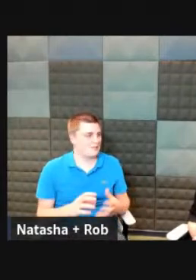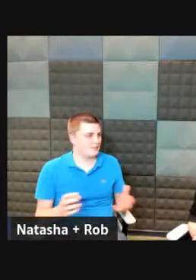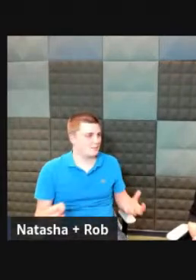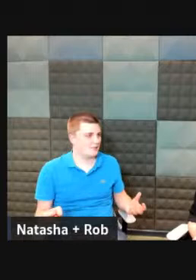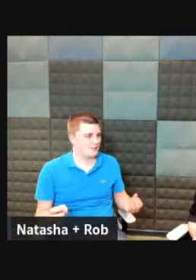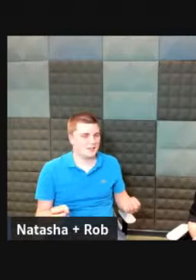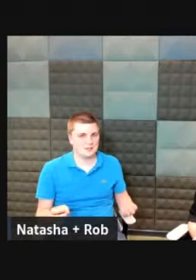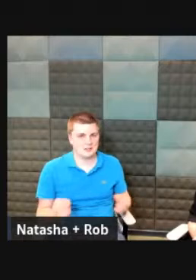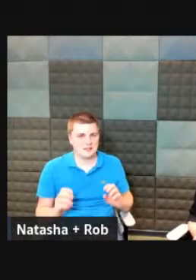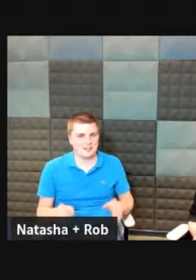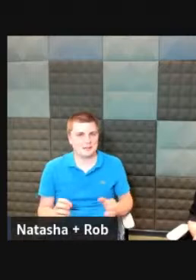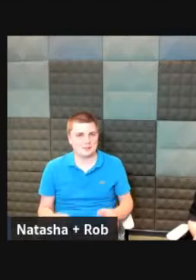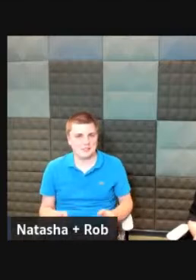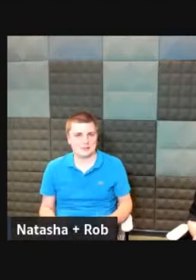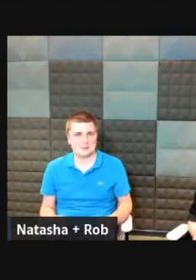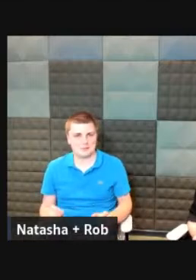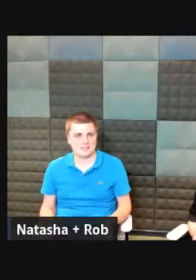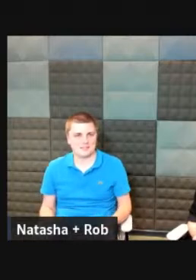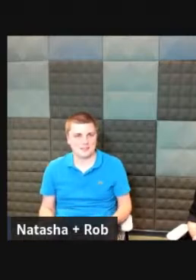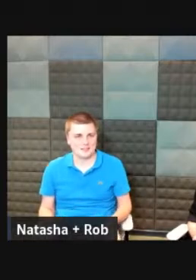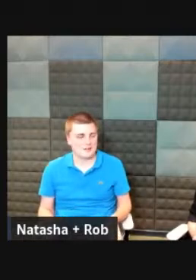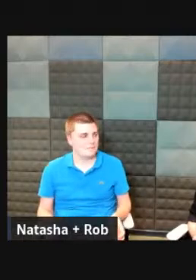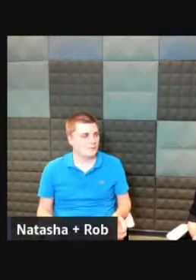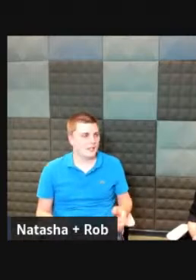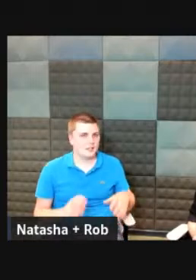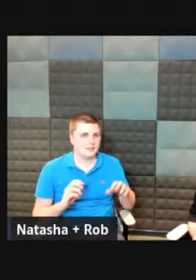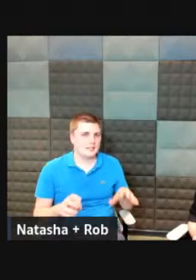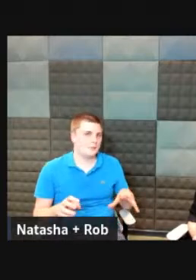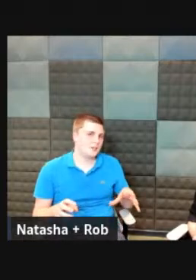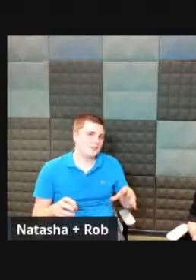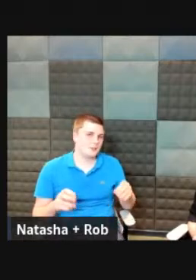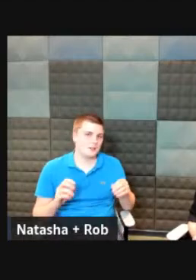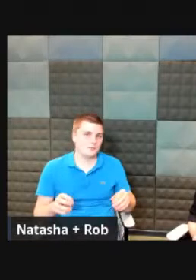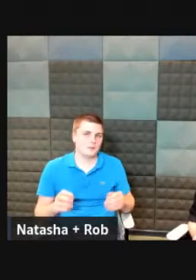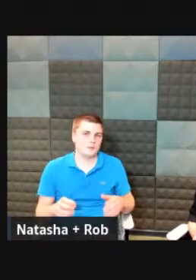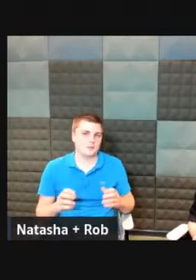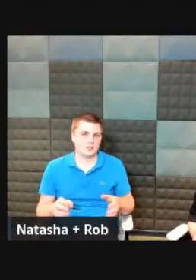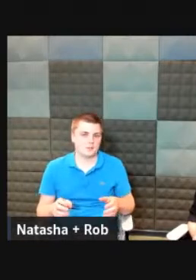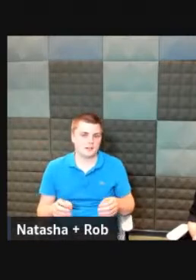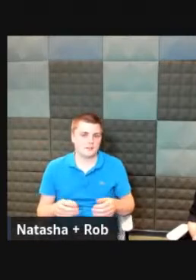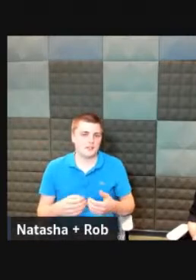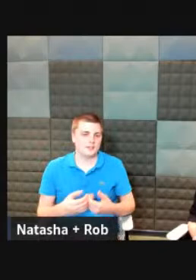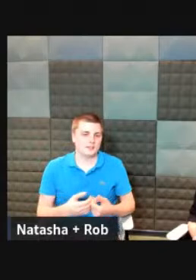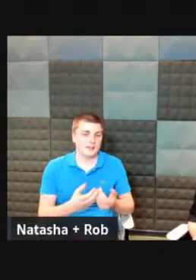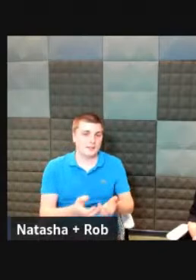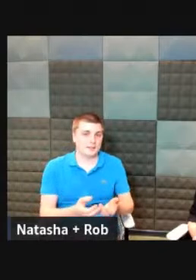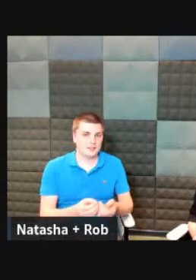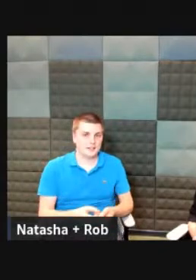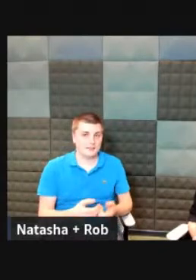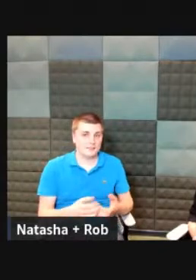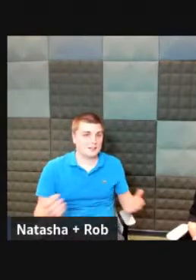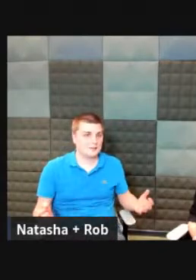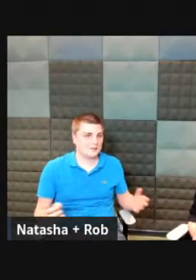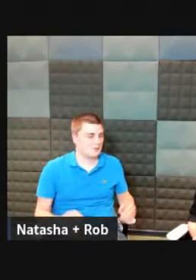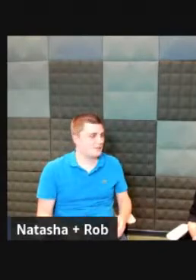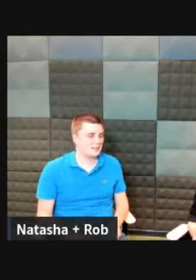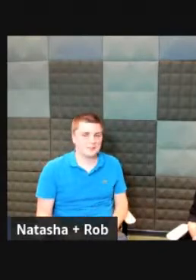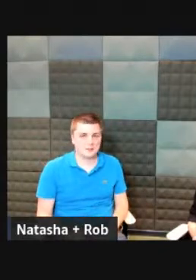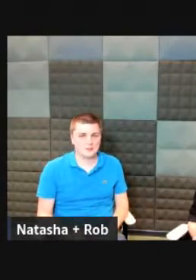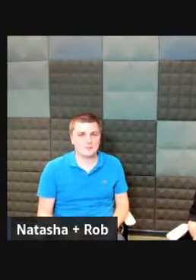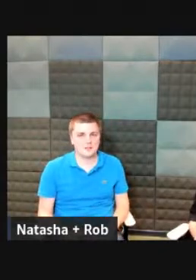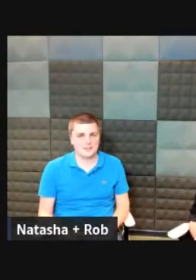the hero of our presentation is really the Amazon EKS Best Practice Guide. And you can deep dive into a lot more what we spoke about today there. And thank you for everyone